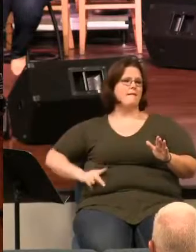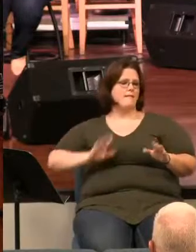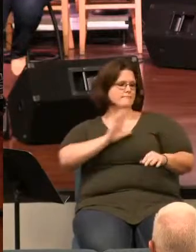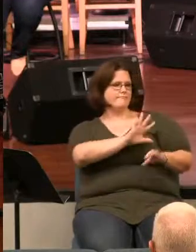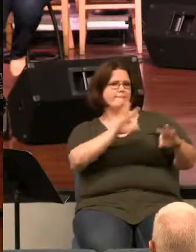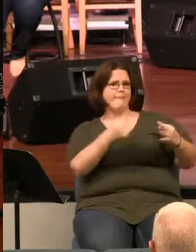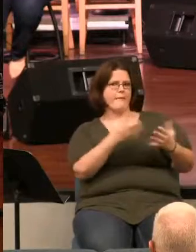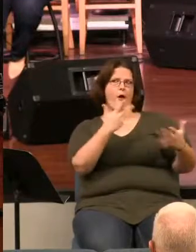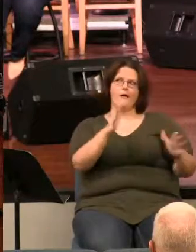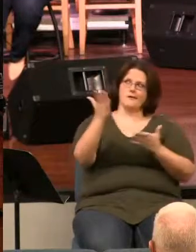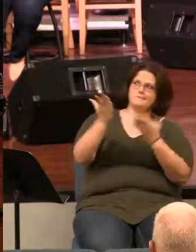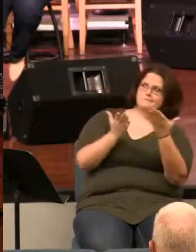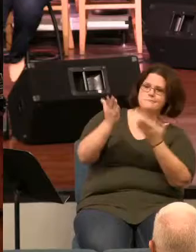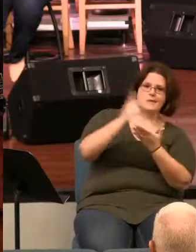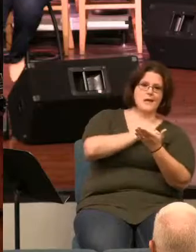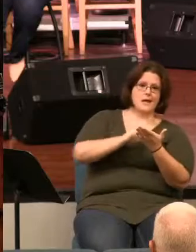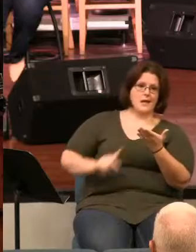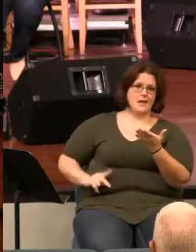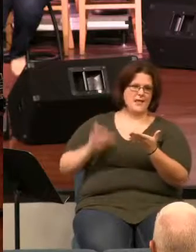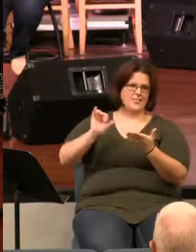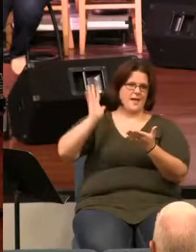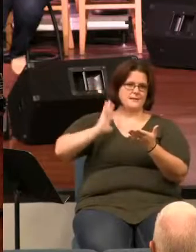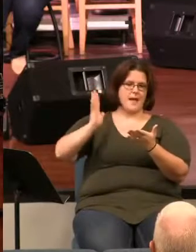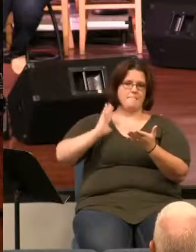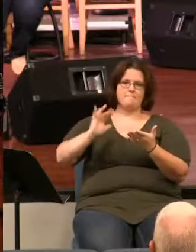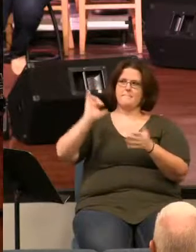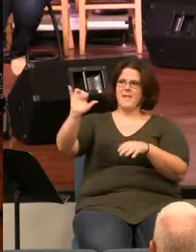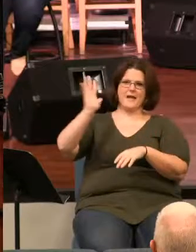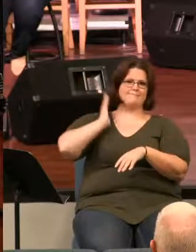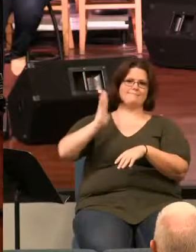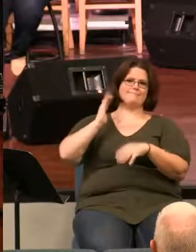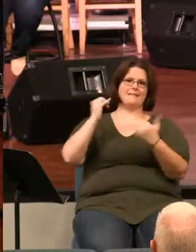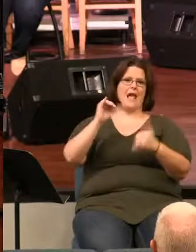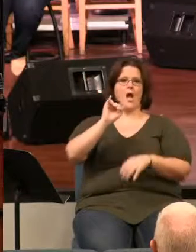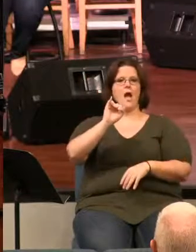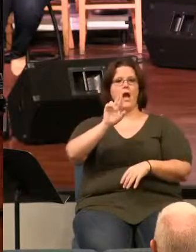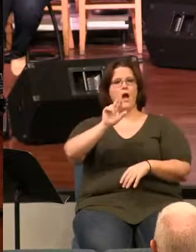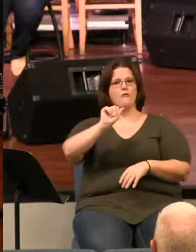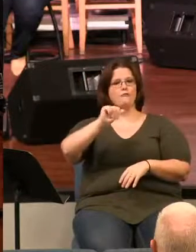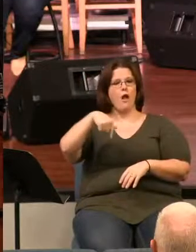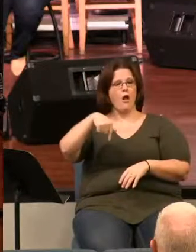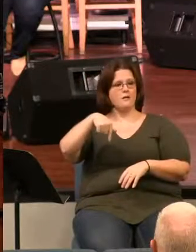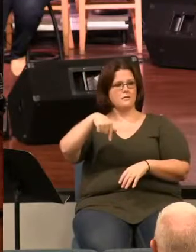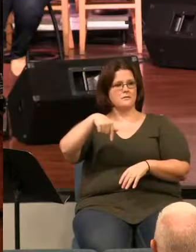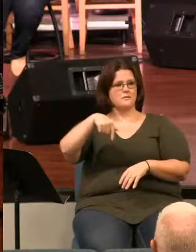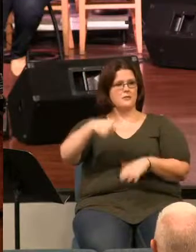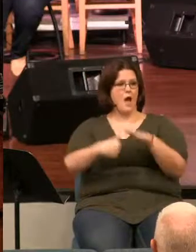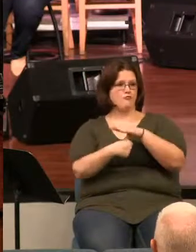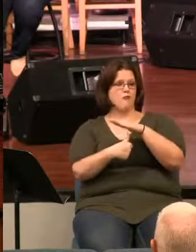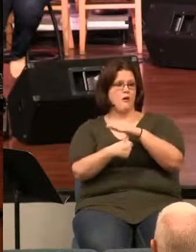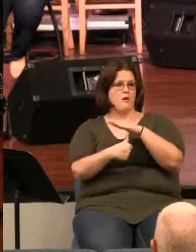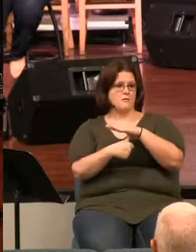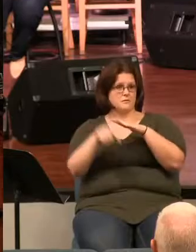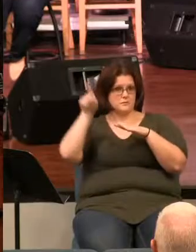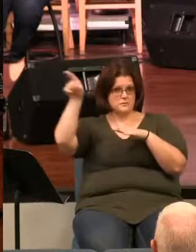that's now known as Iraq. And the people there,